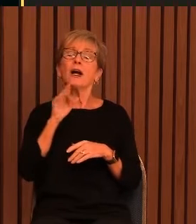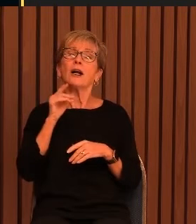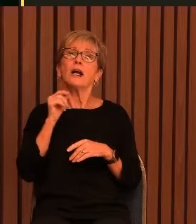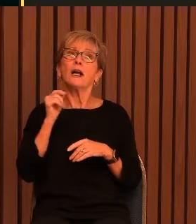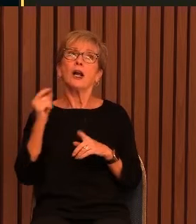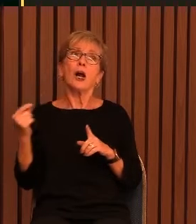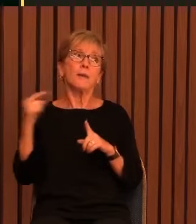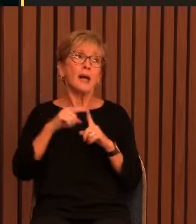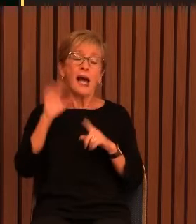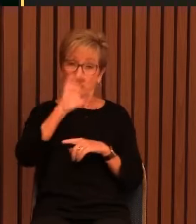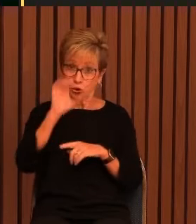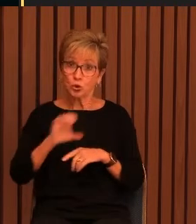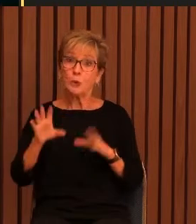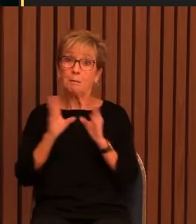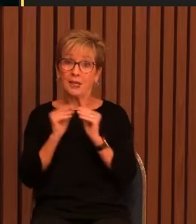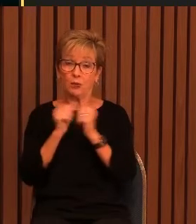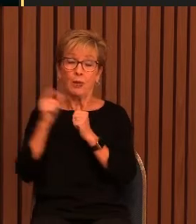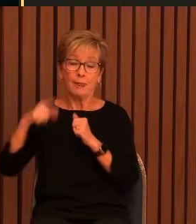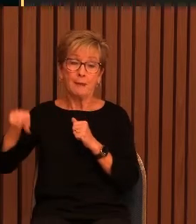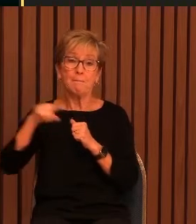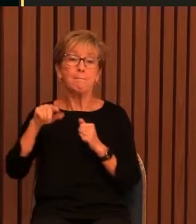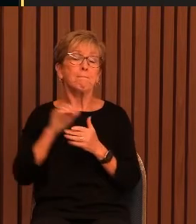Like I'm in a Zoom meeting again.